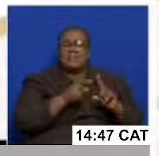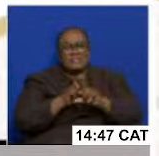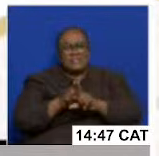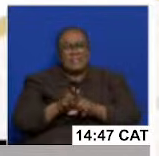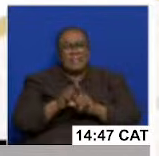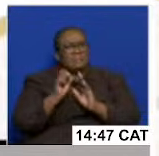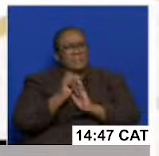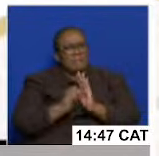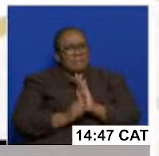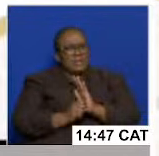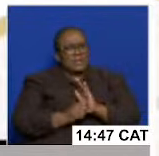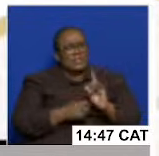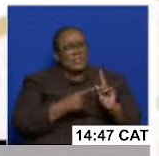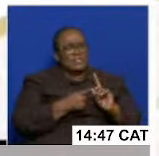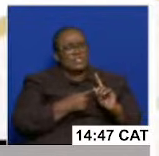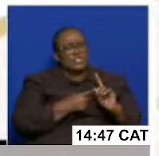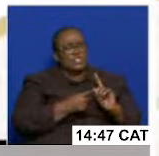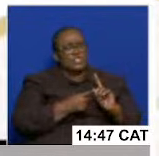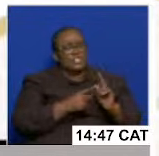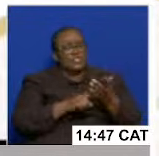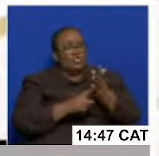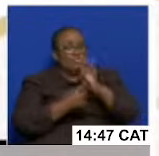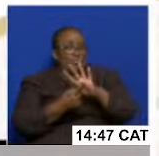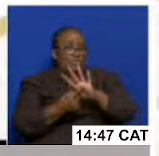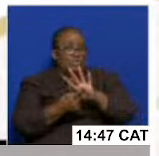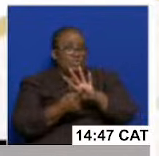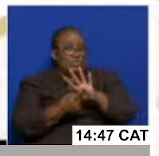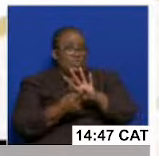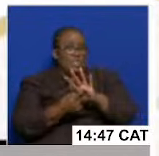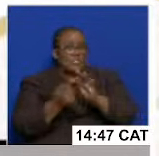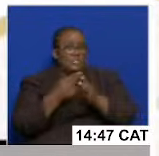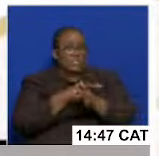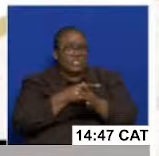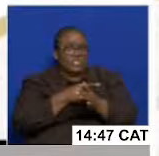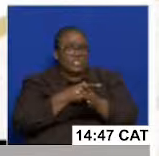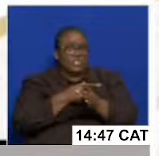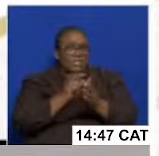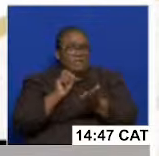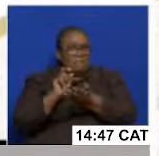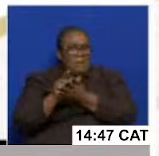shared with you earlier in the chat, or is this a different one?